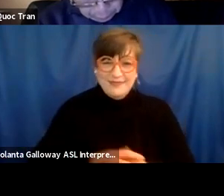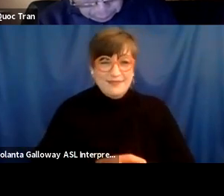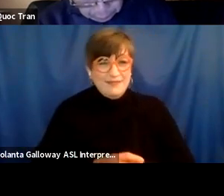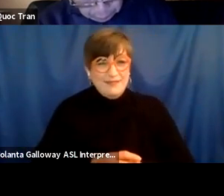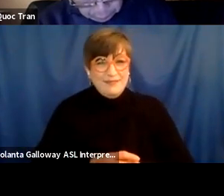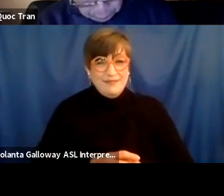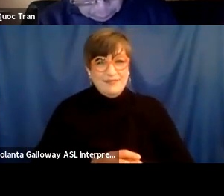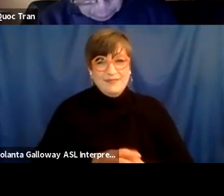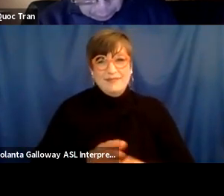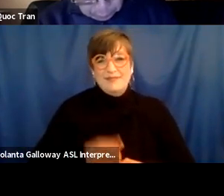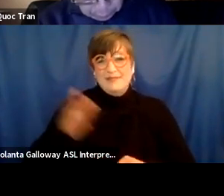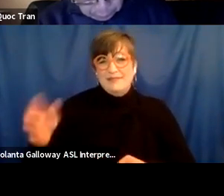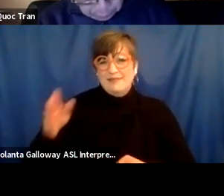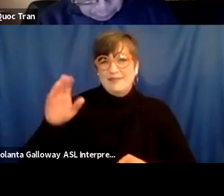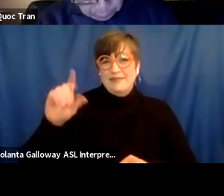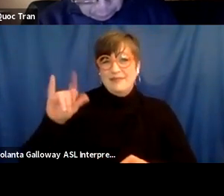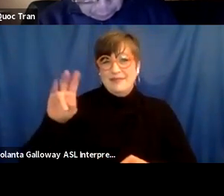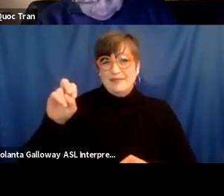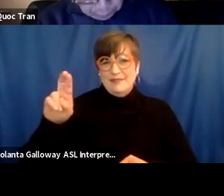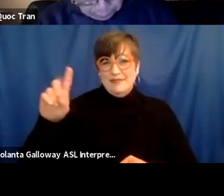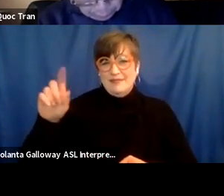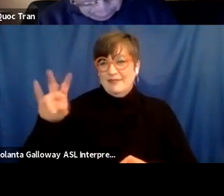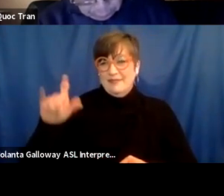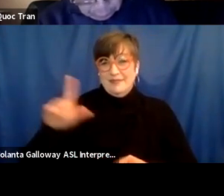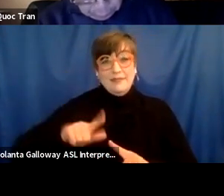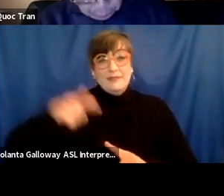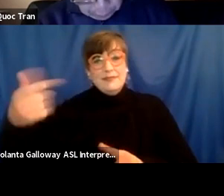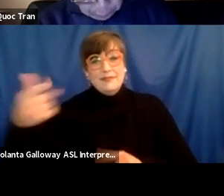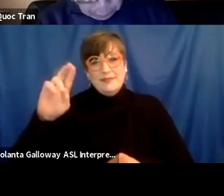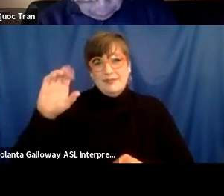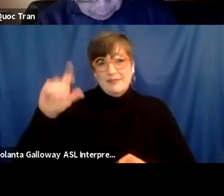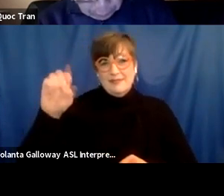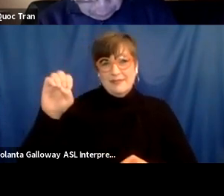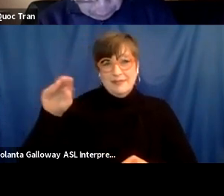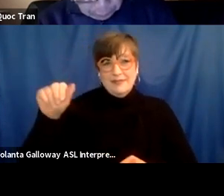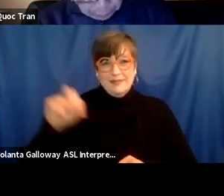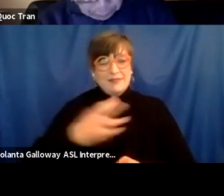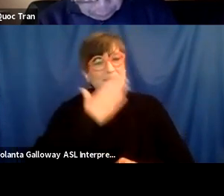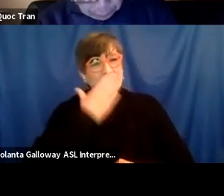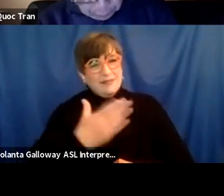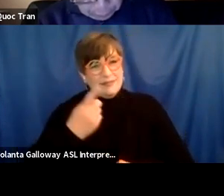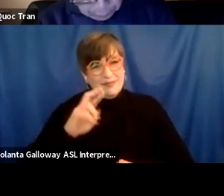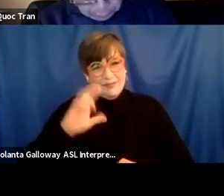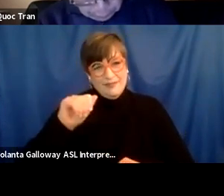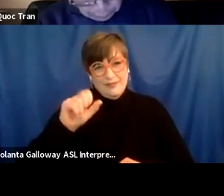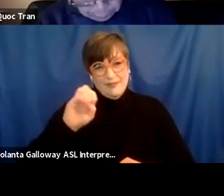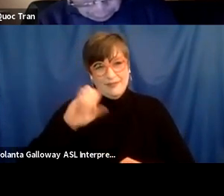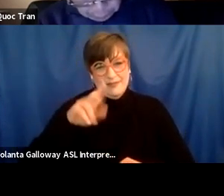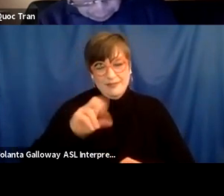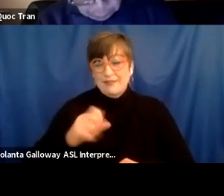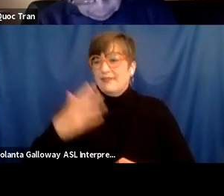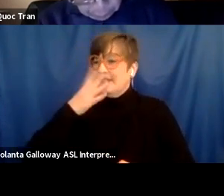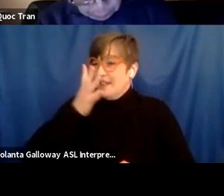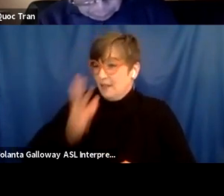Thank you, Ms. Robinson. Dr. Coleman. Great. Thank you, Madam Chair. Thank you, Dr. Casales. This is a great report. Really,